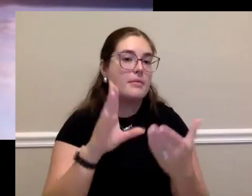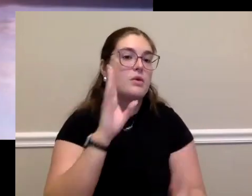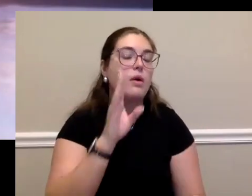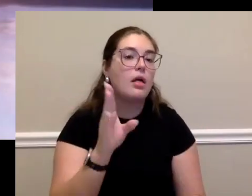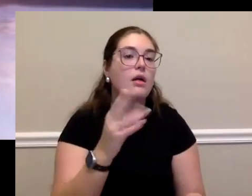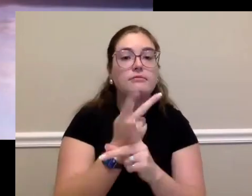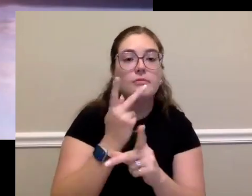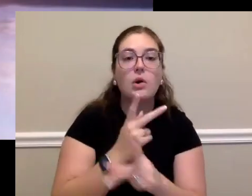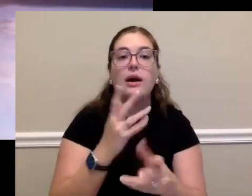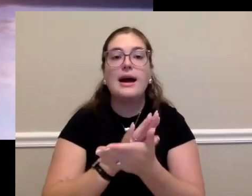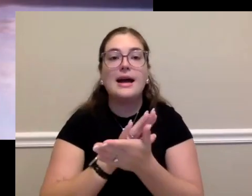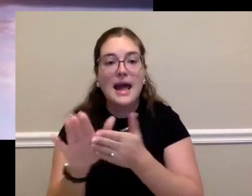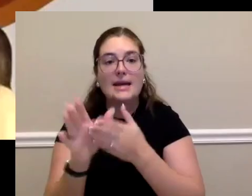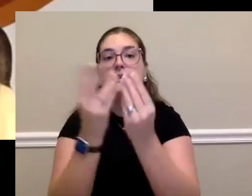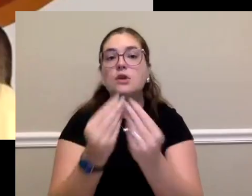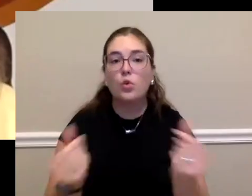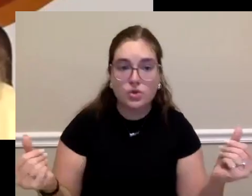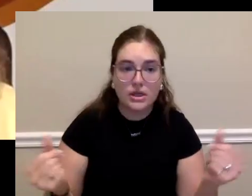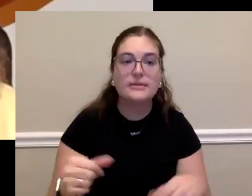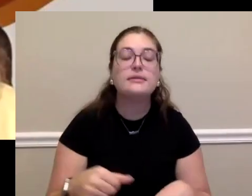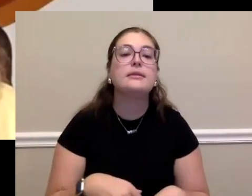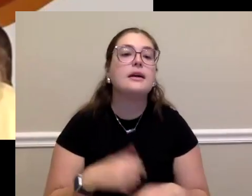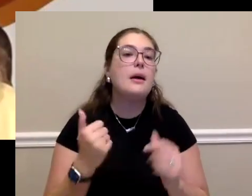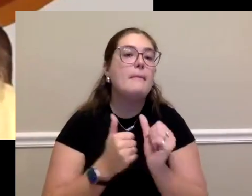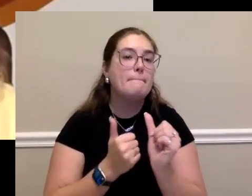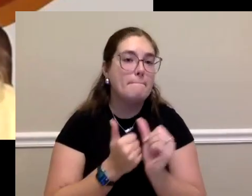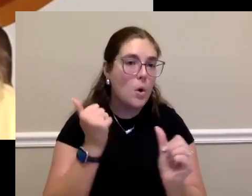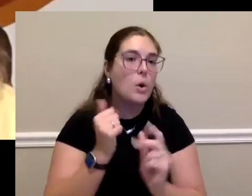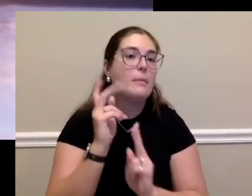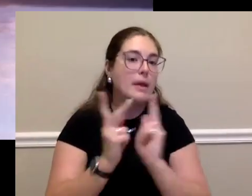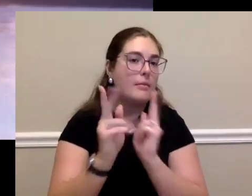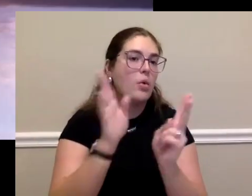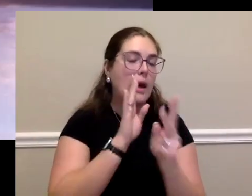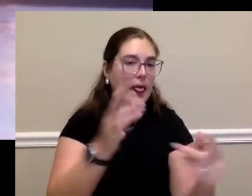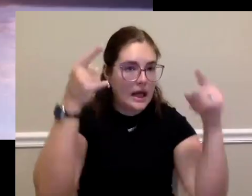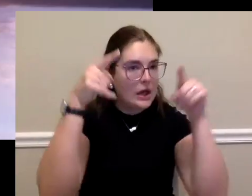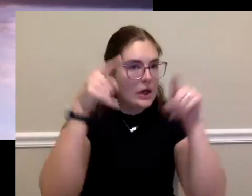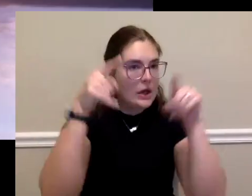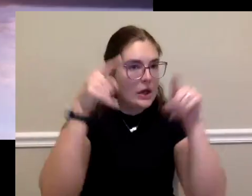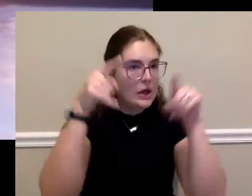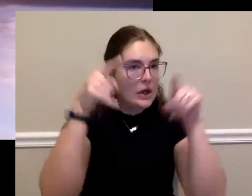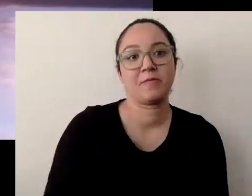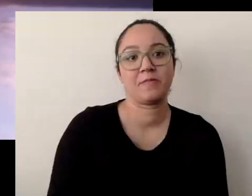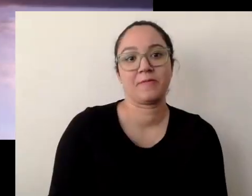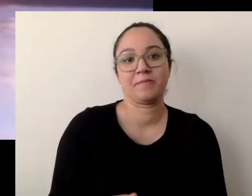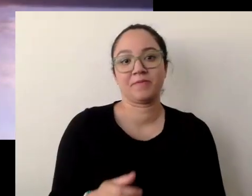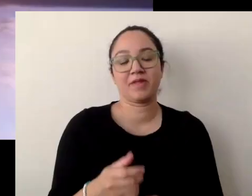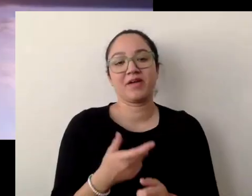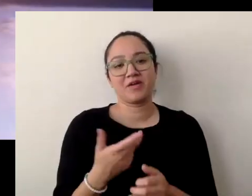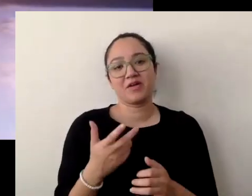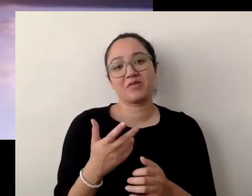nice solution that mhm. most people agree with and feel comfortable with, and we will have